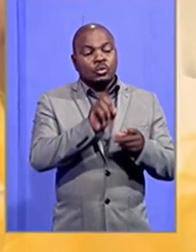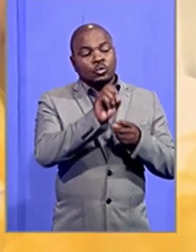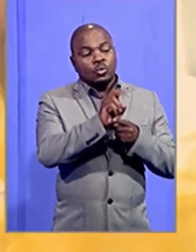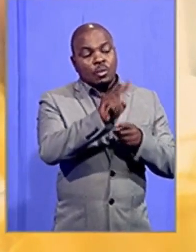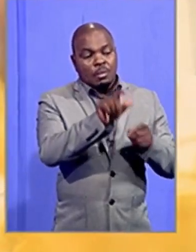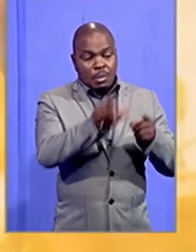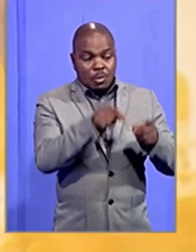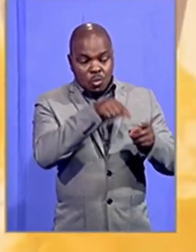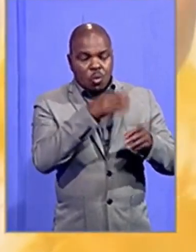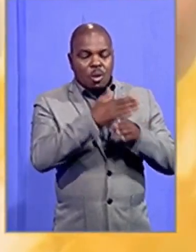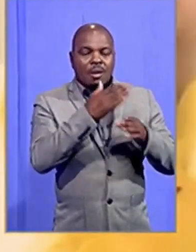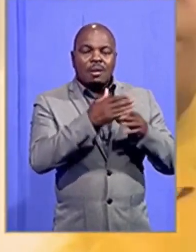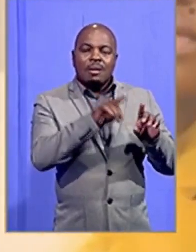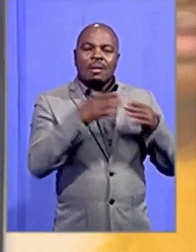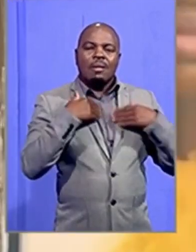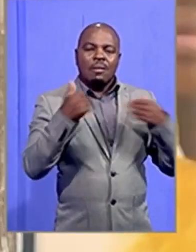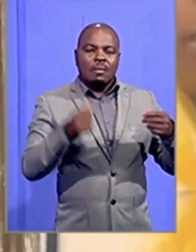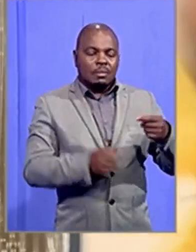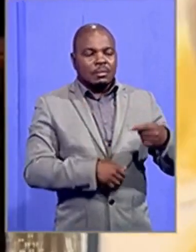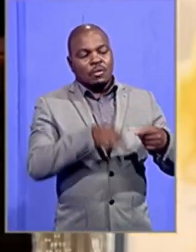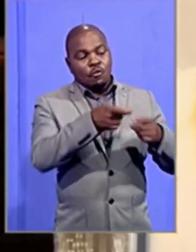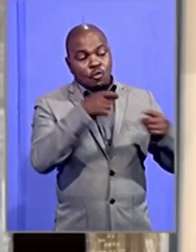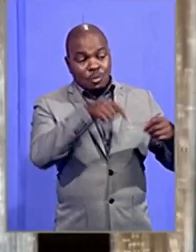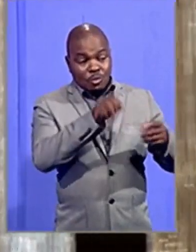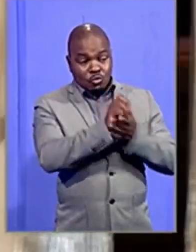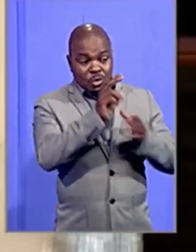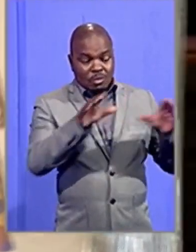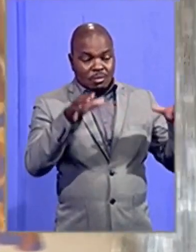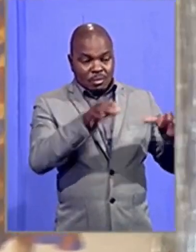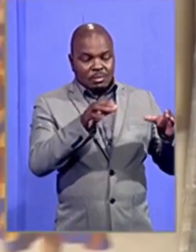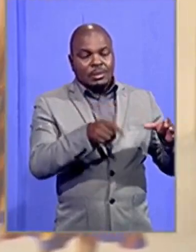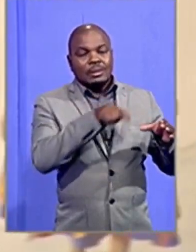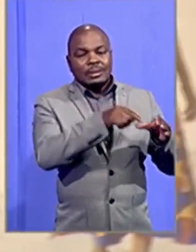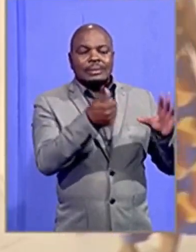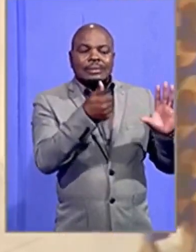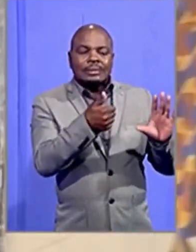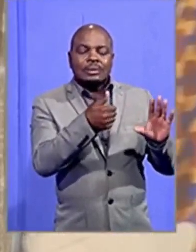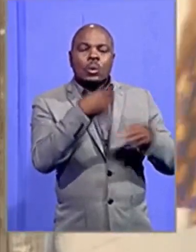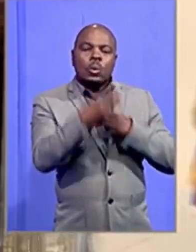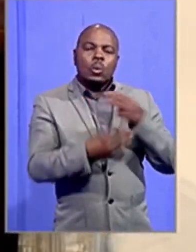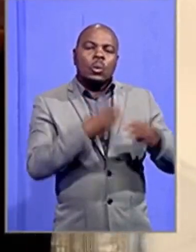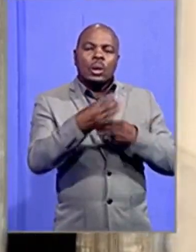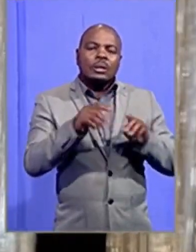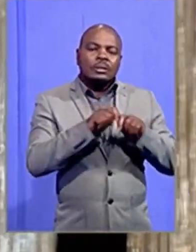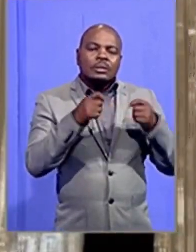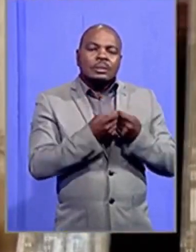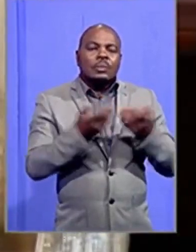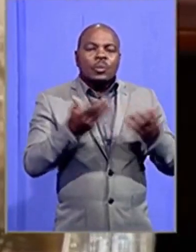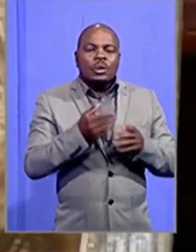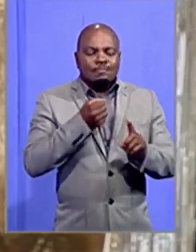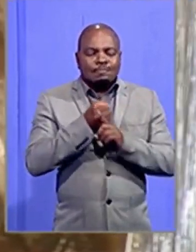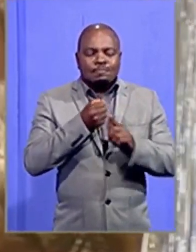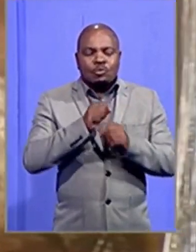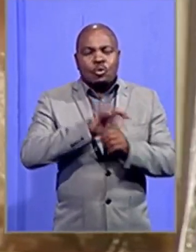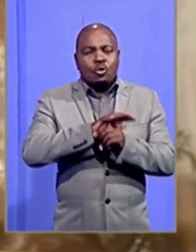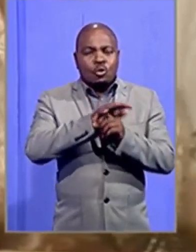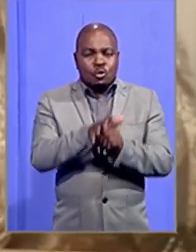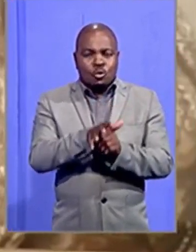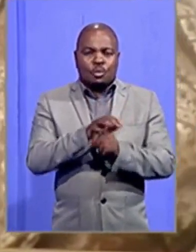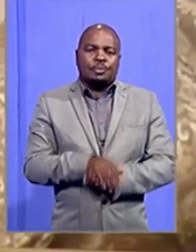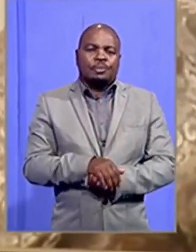neng ile badiredi ba pholo ba le 6 go ba le 12 e ne ile karolo ya setlhopha se se neng se thusa go lwantsha